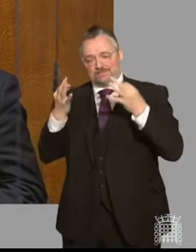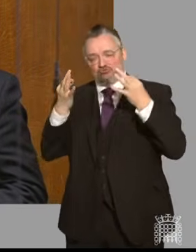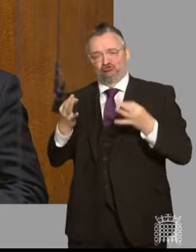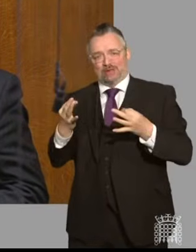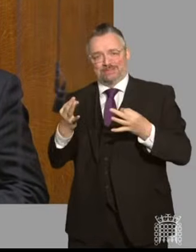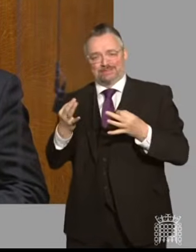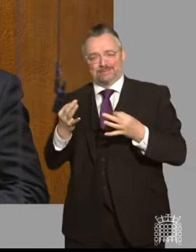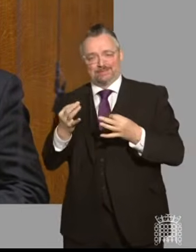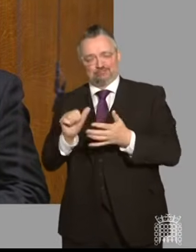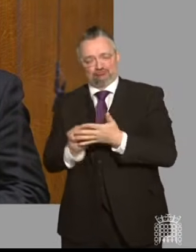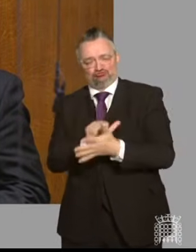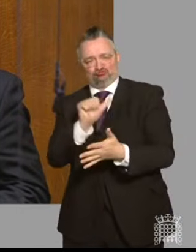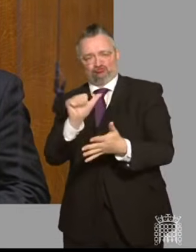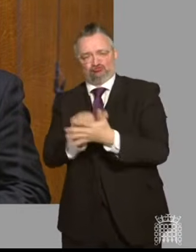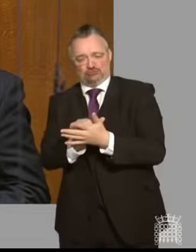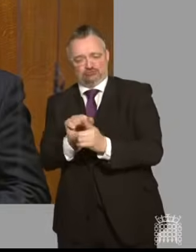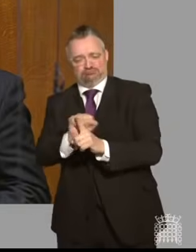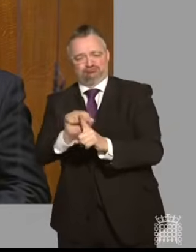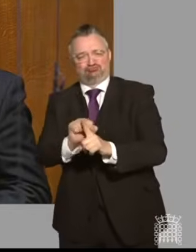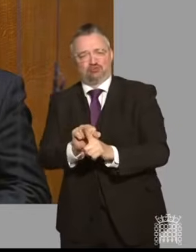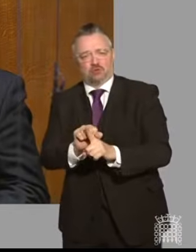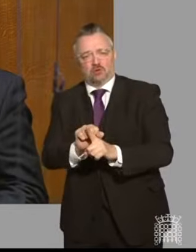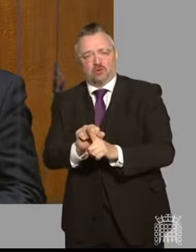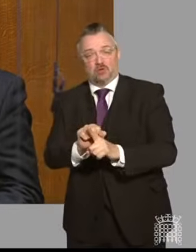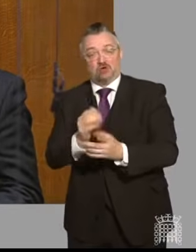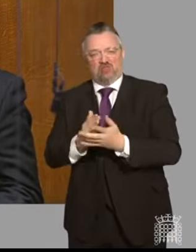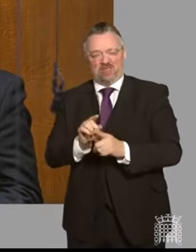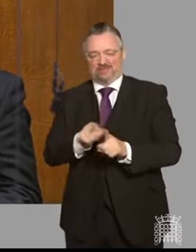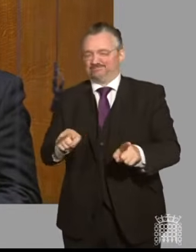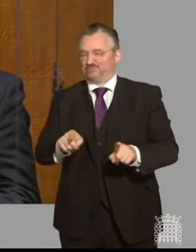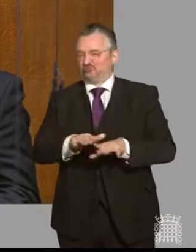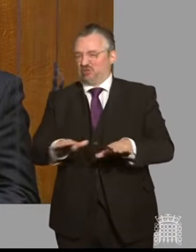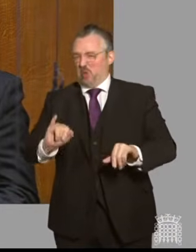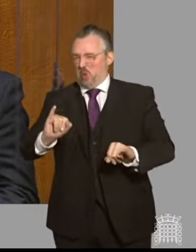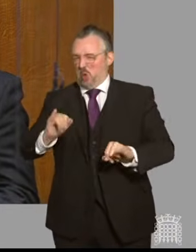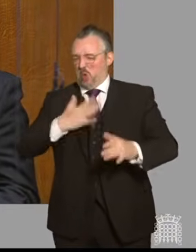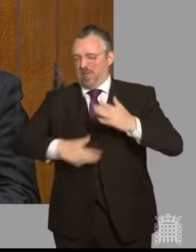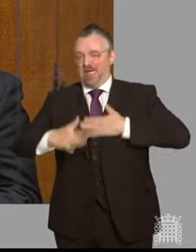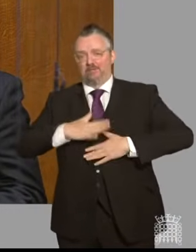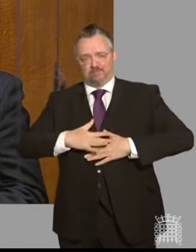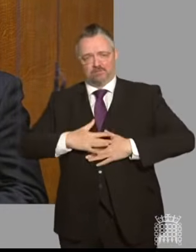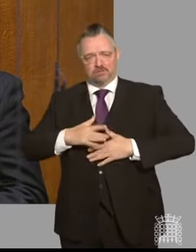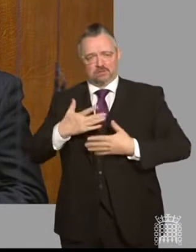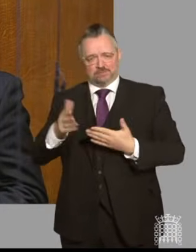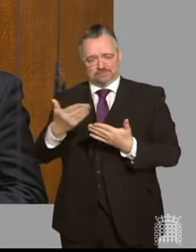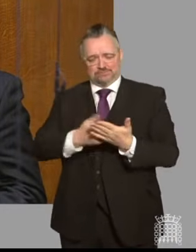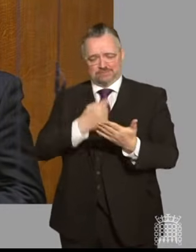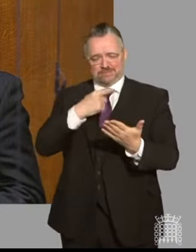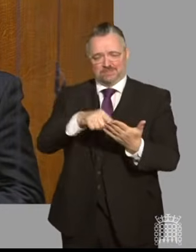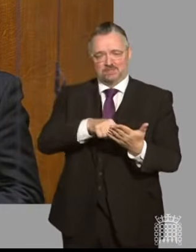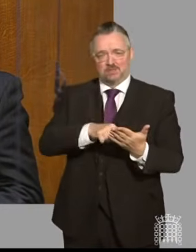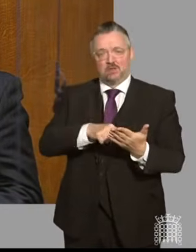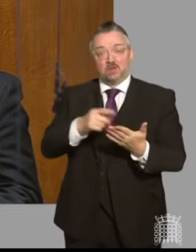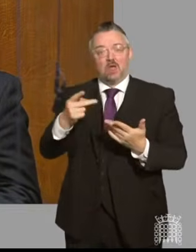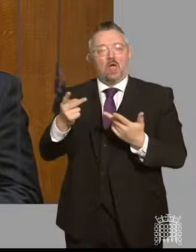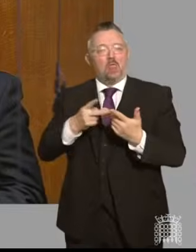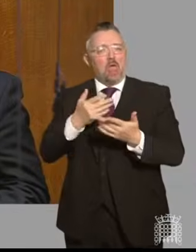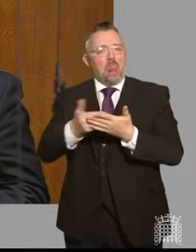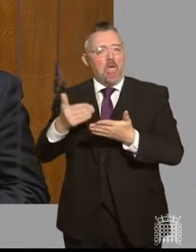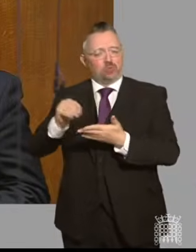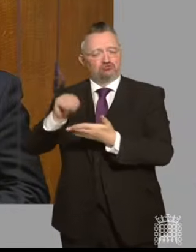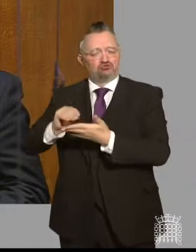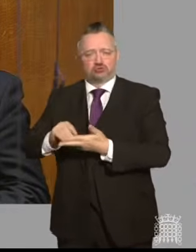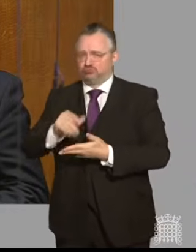really badly behaved kids. Other inappropriate language was used. Parents of SEND children across the country